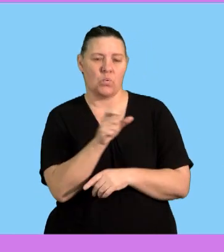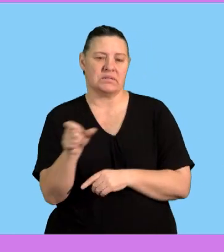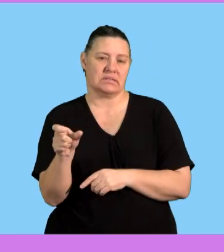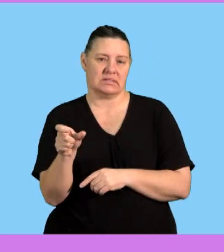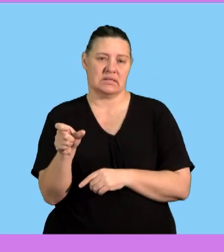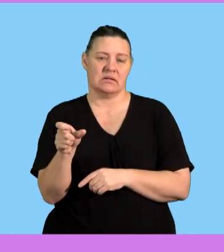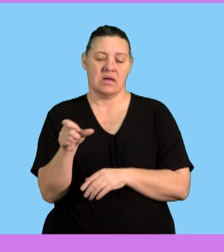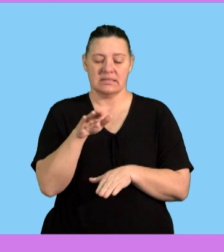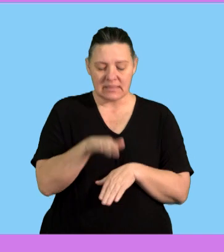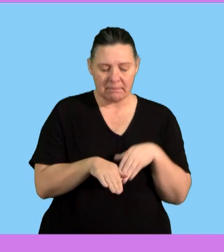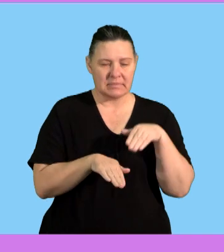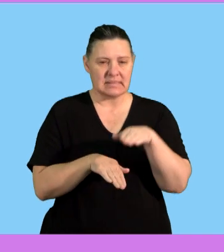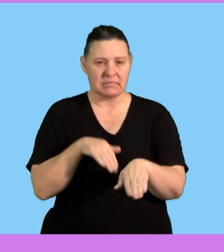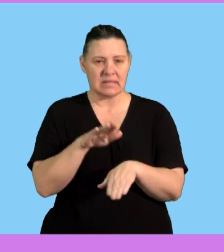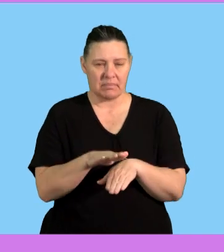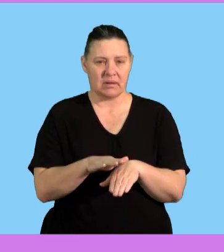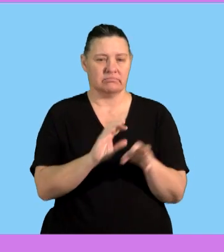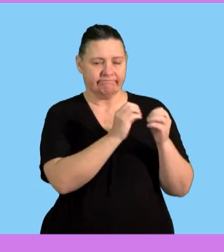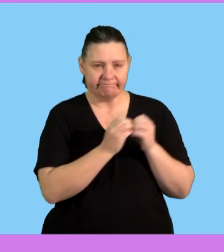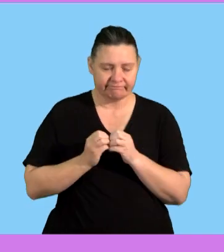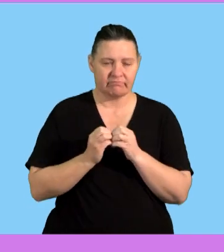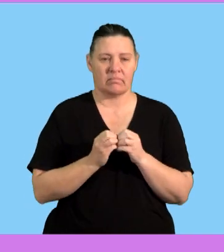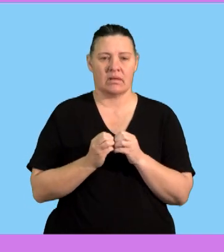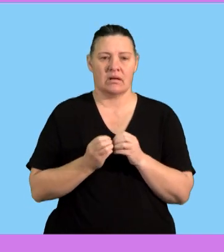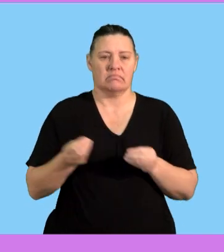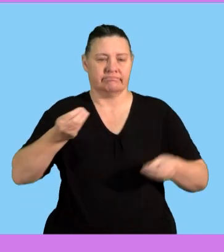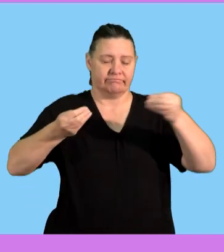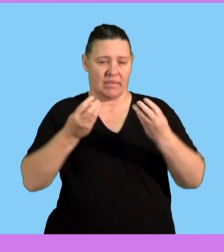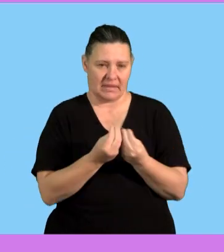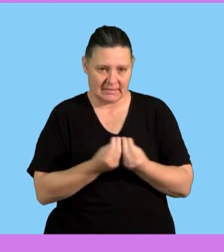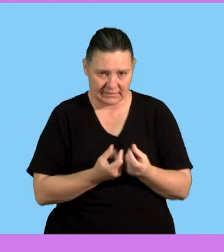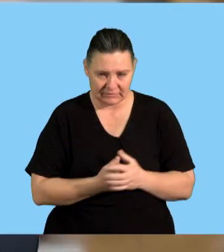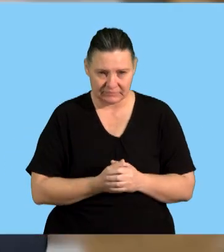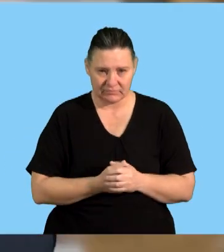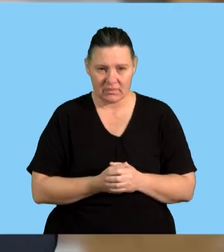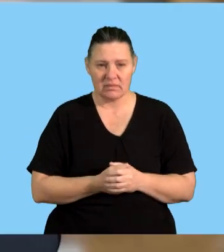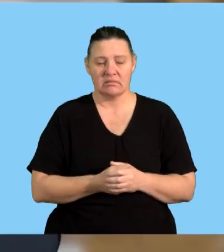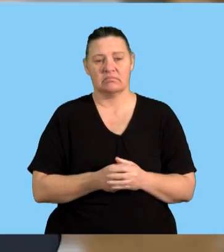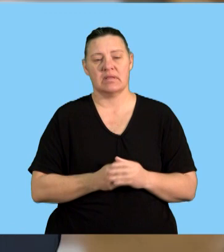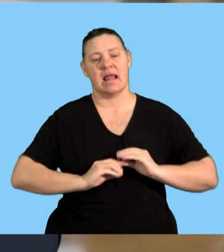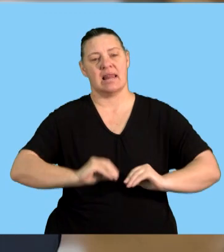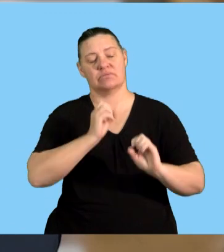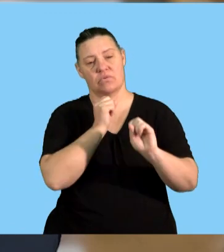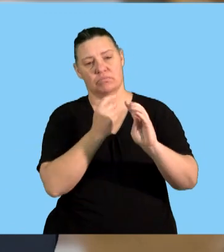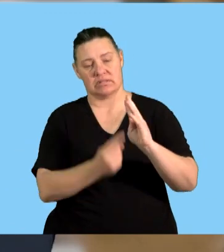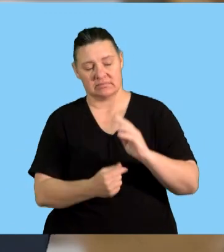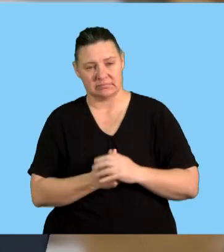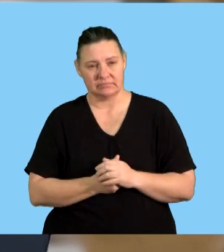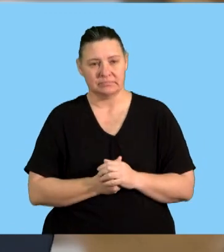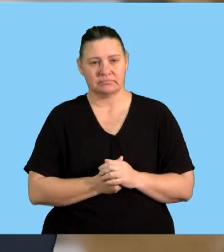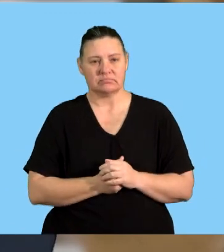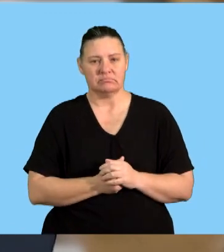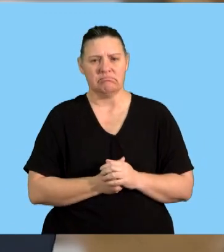in words the necessary steps in assembling items. So that is our lesson objectives.